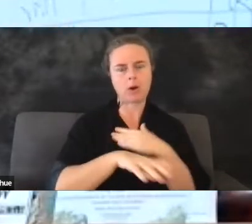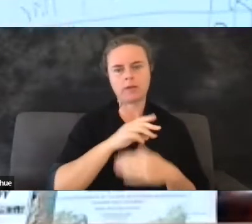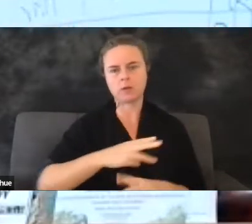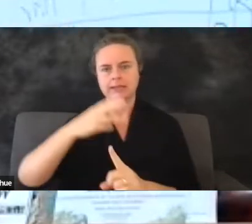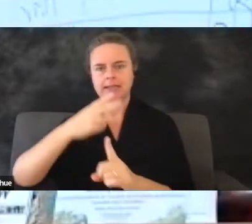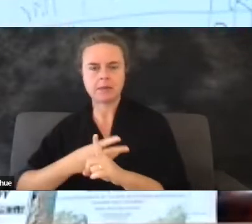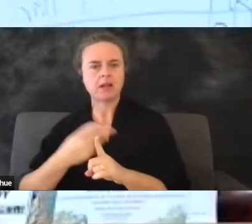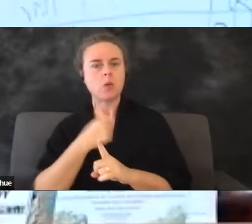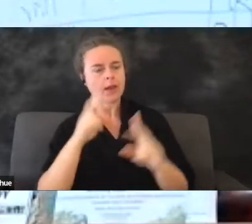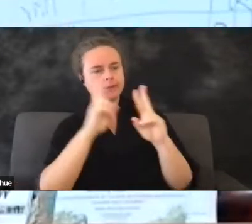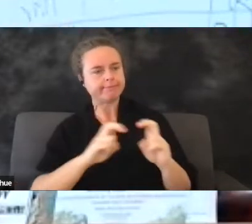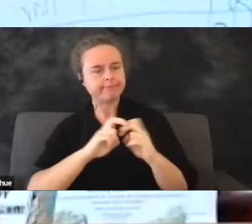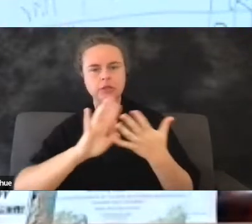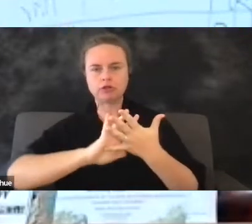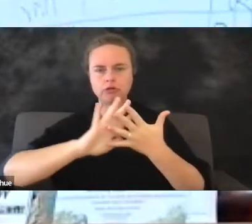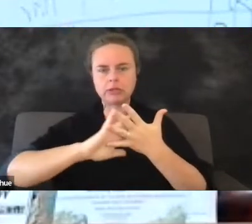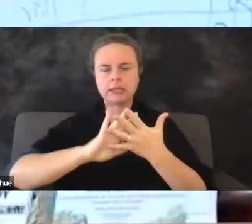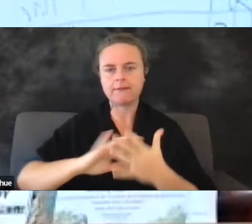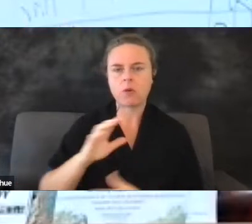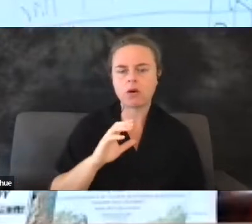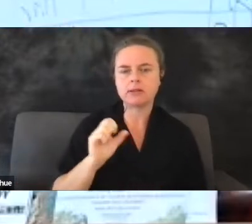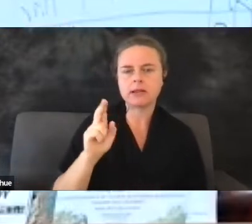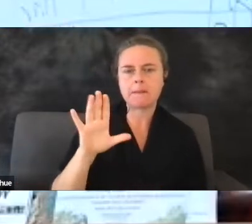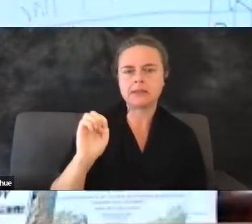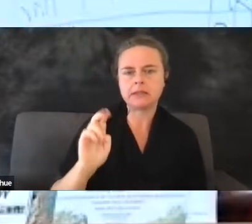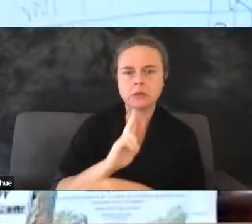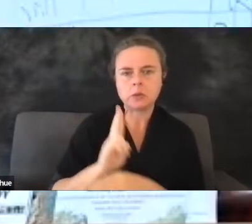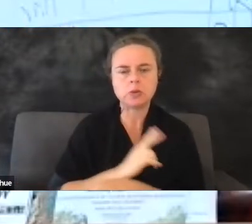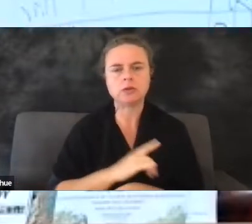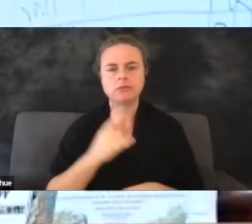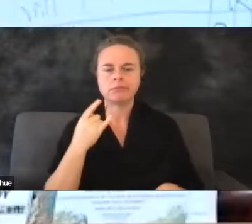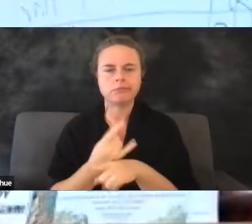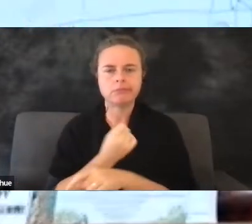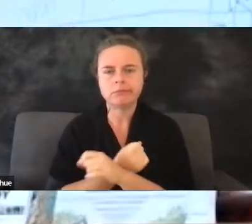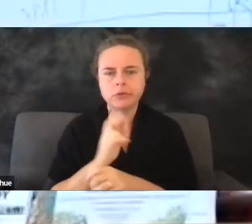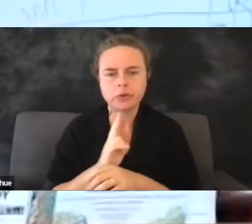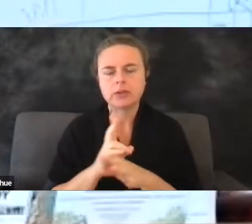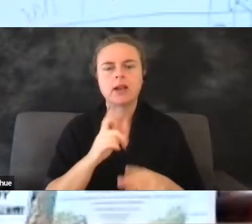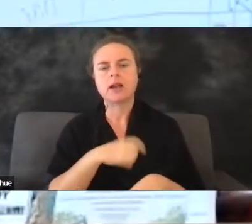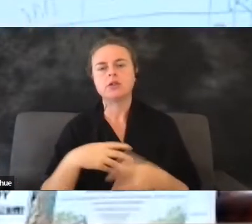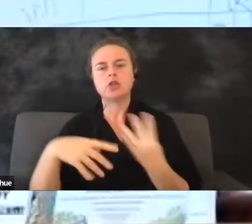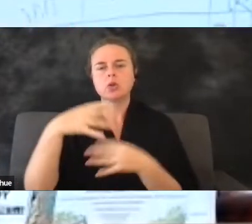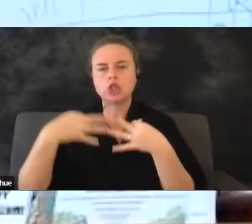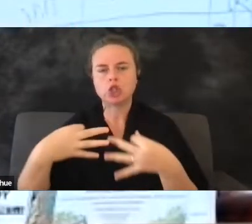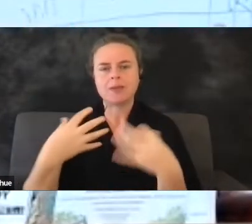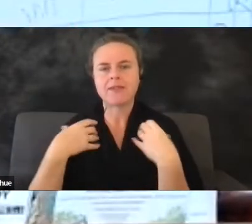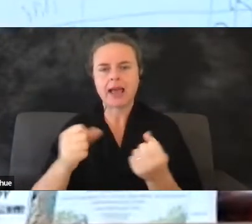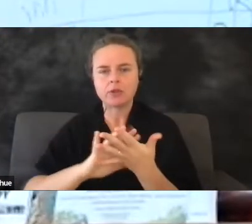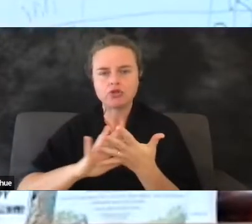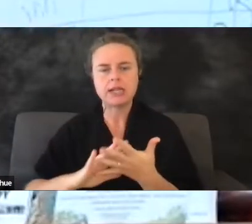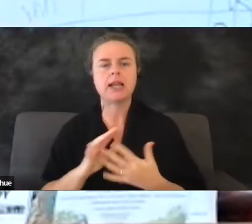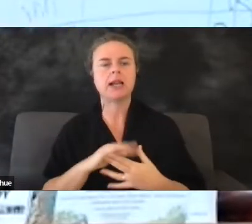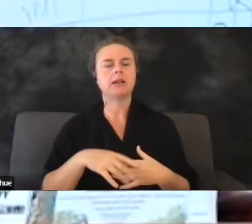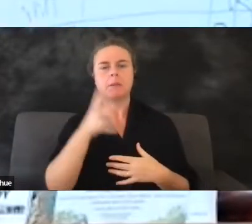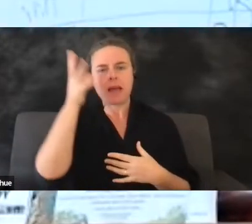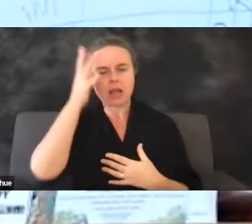use. There's perinatal depression and anxiety screening, social determinants of health screening, and there's intimate